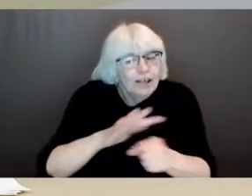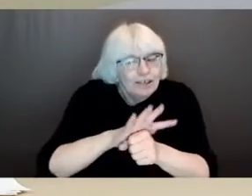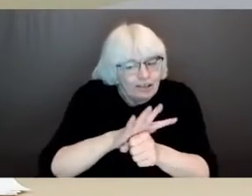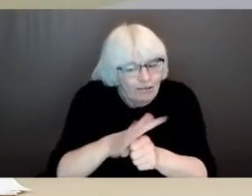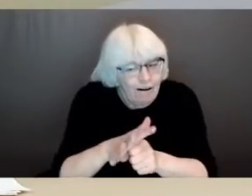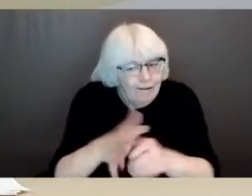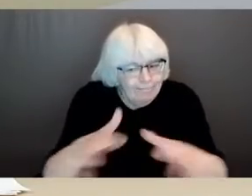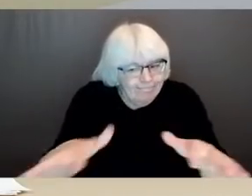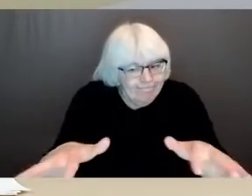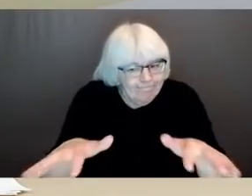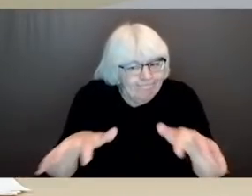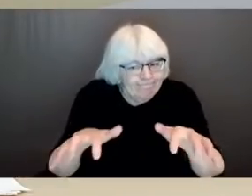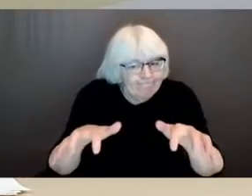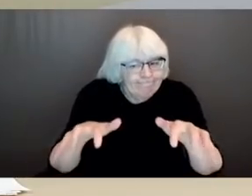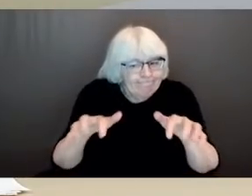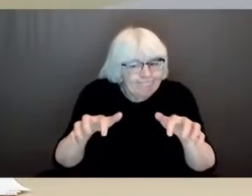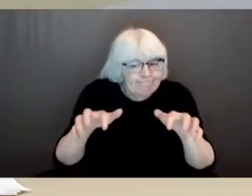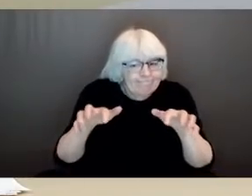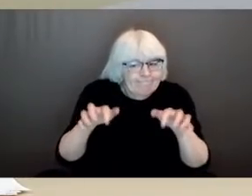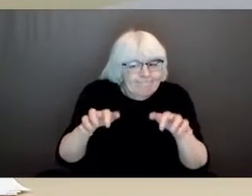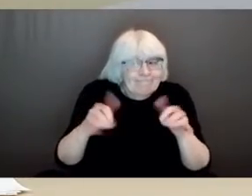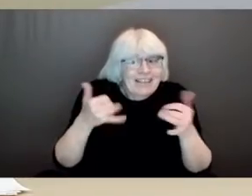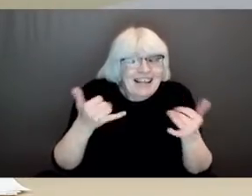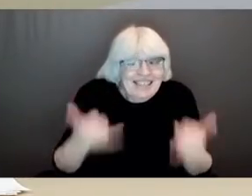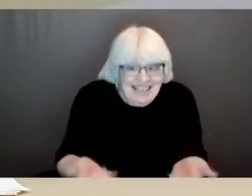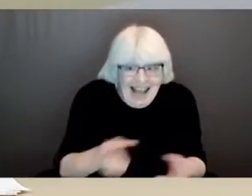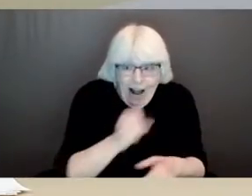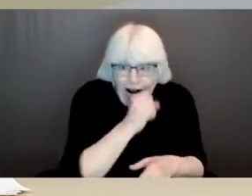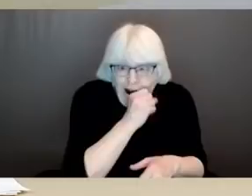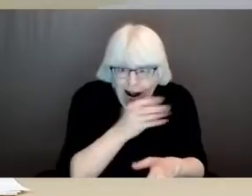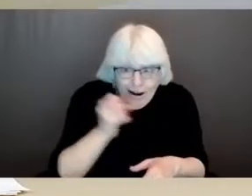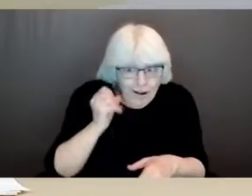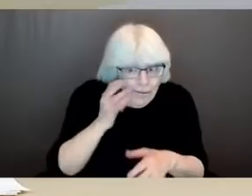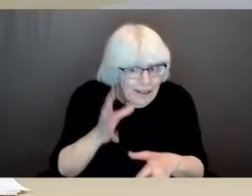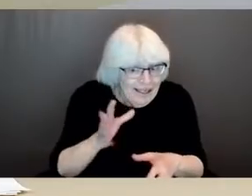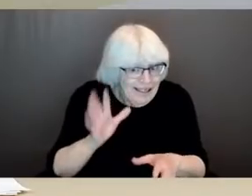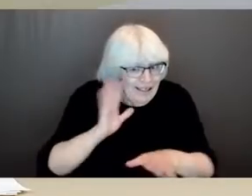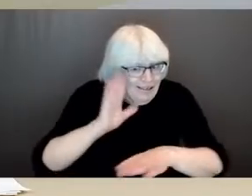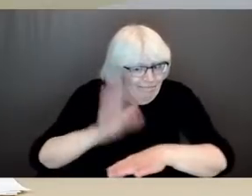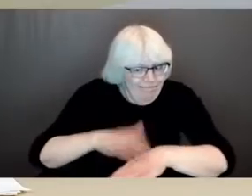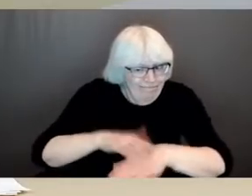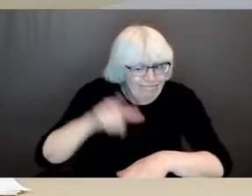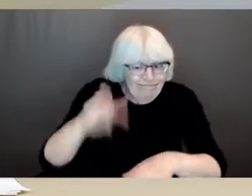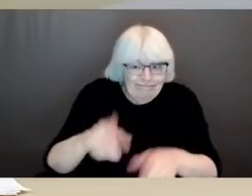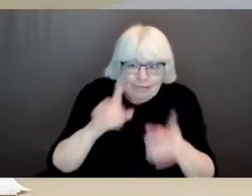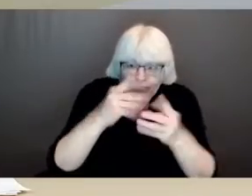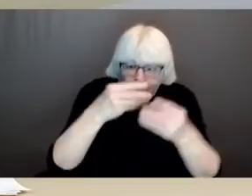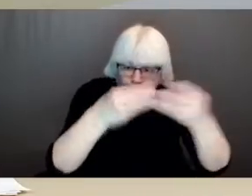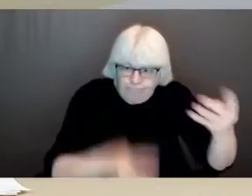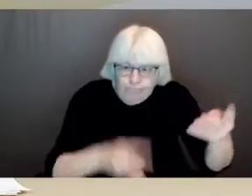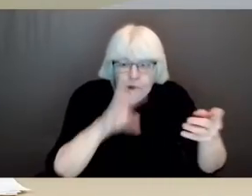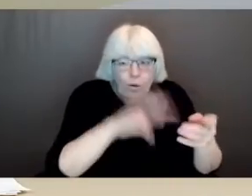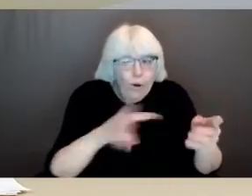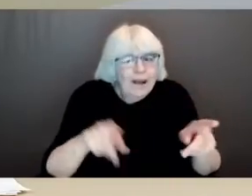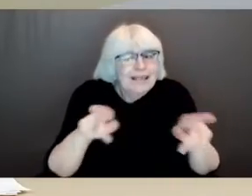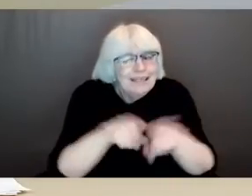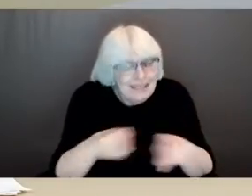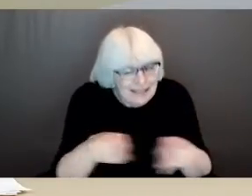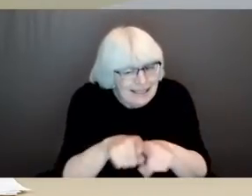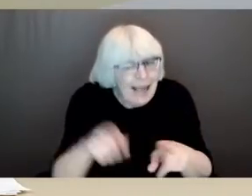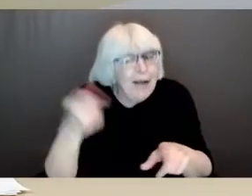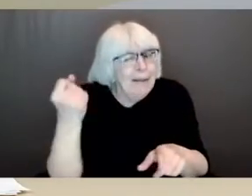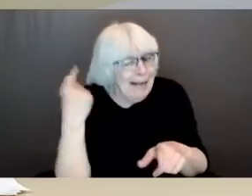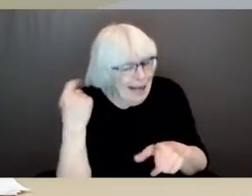The Halloween guidance is posted on the website. Similar to last year, door-to-door trick-or-treating can take place with